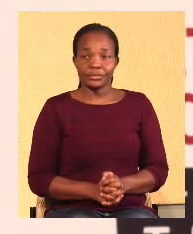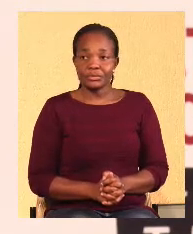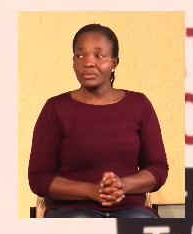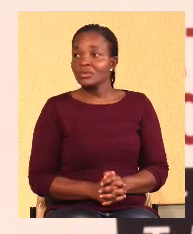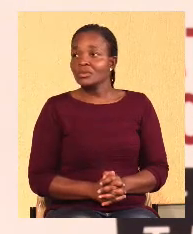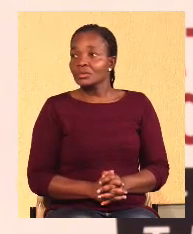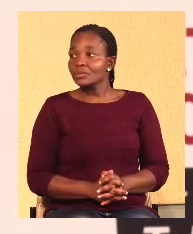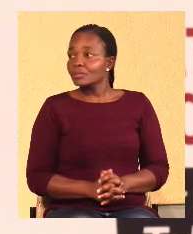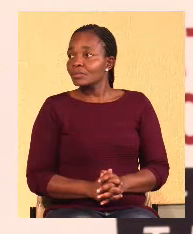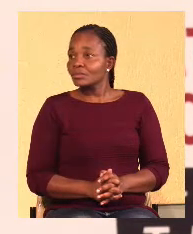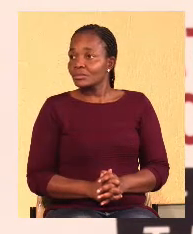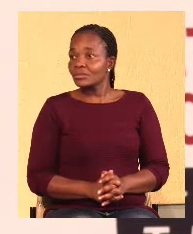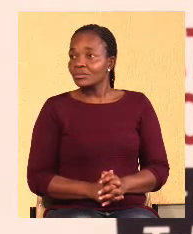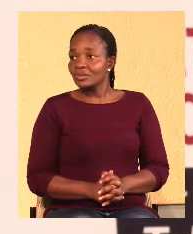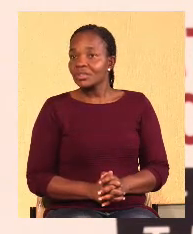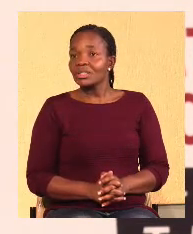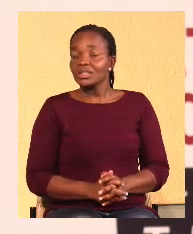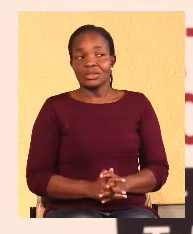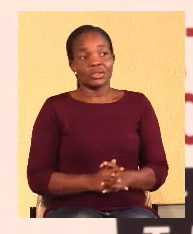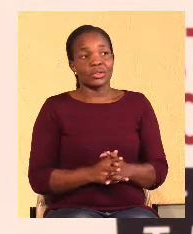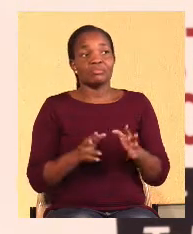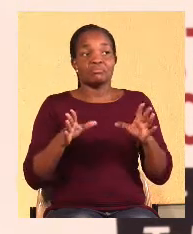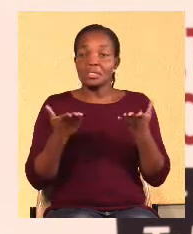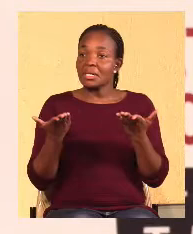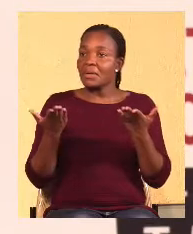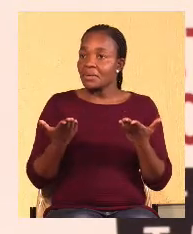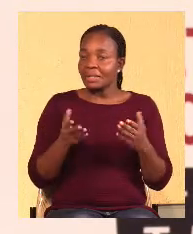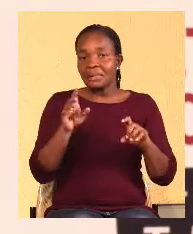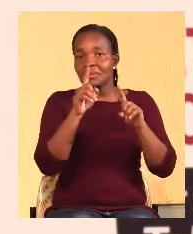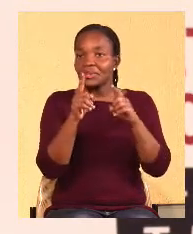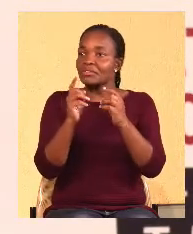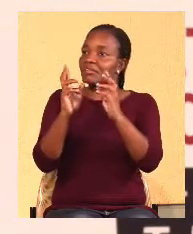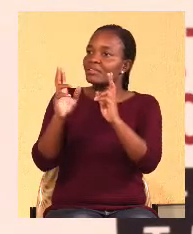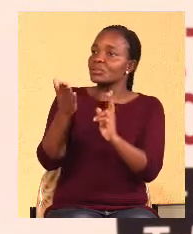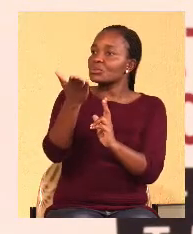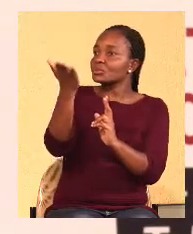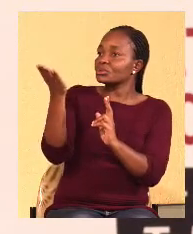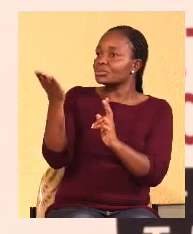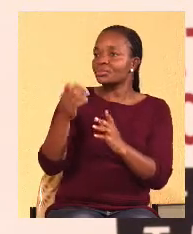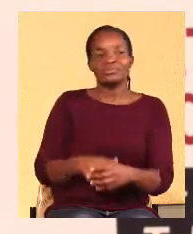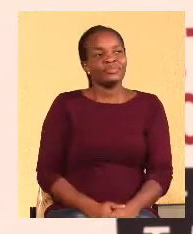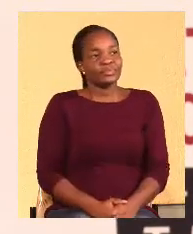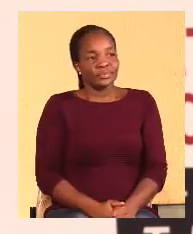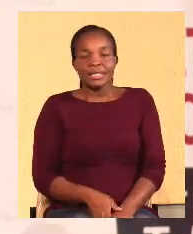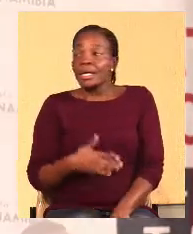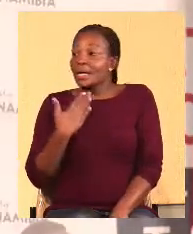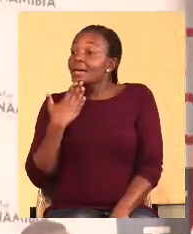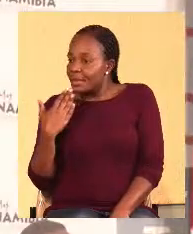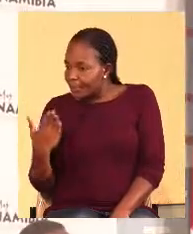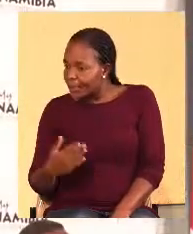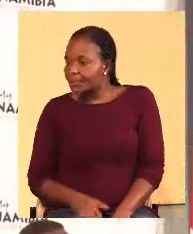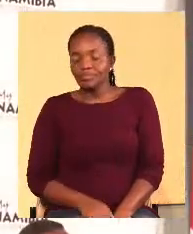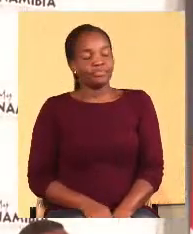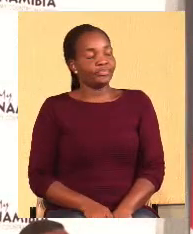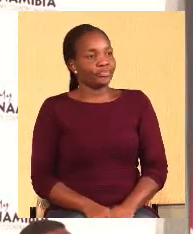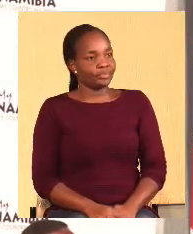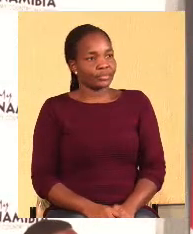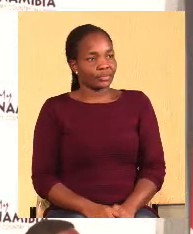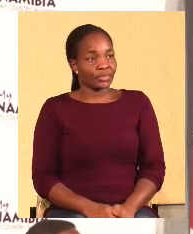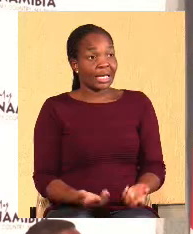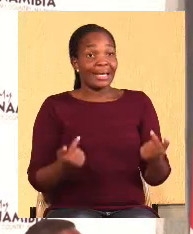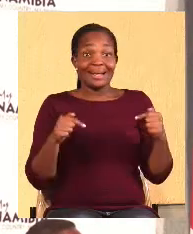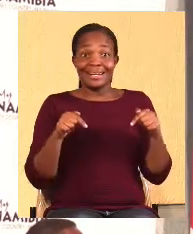surveillance. I welcome questions, if any, because I know I have limited time. Great. No, thank you very much, ma'am. What we